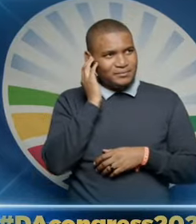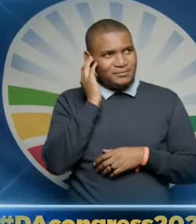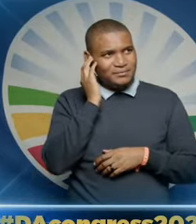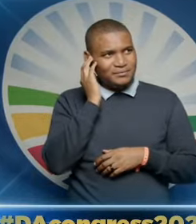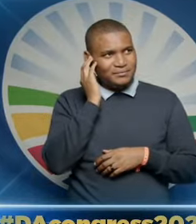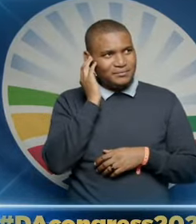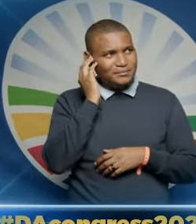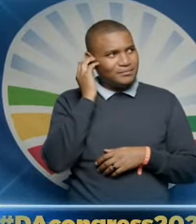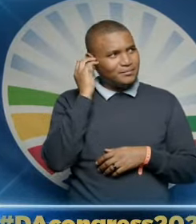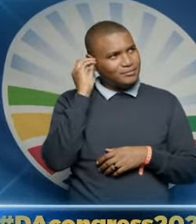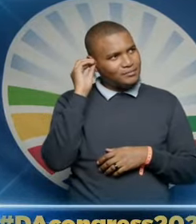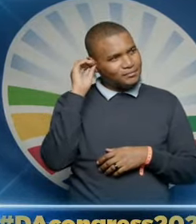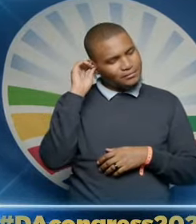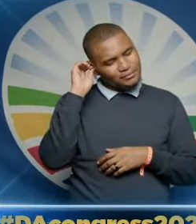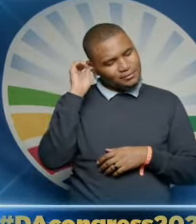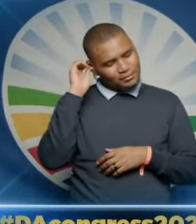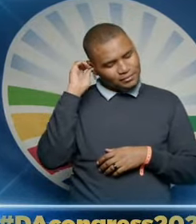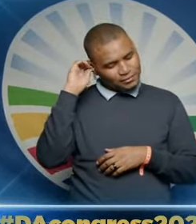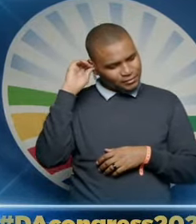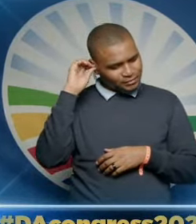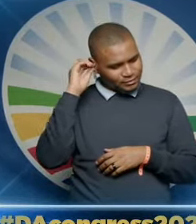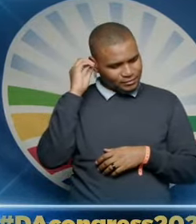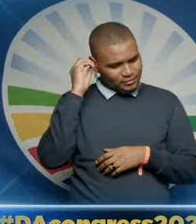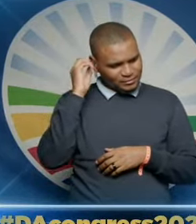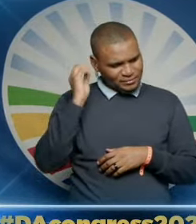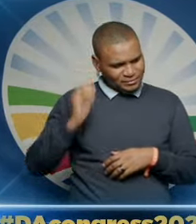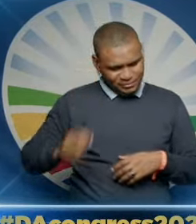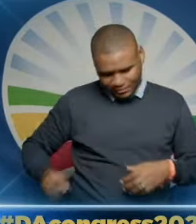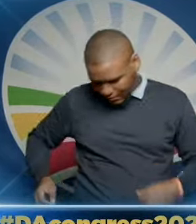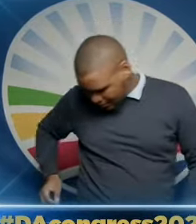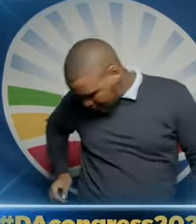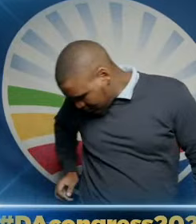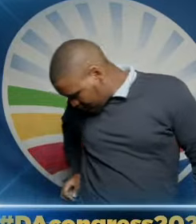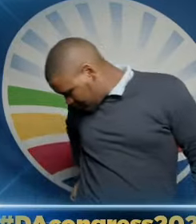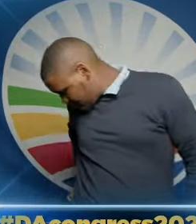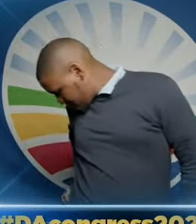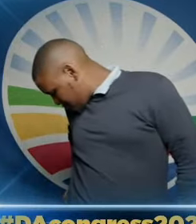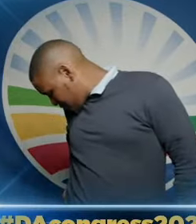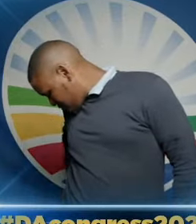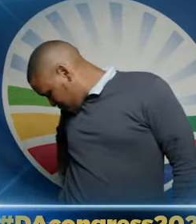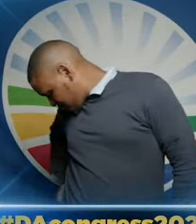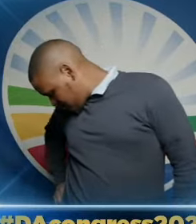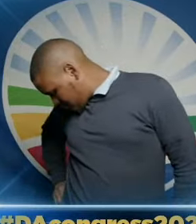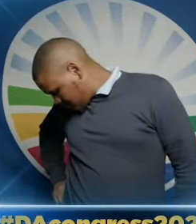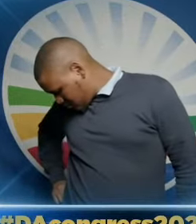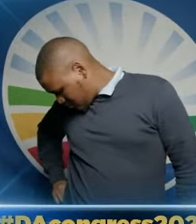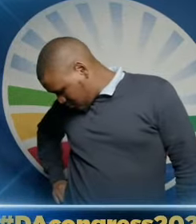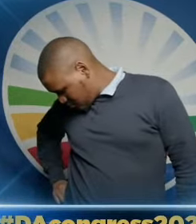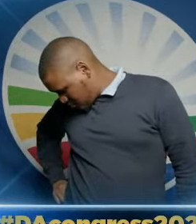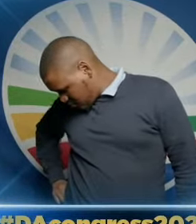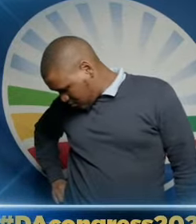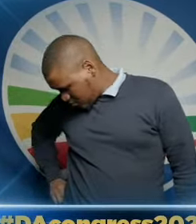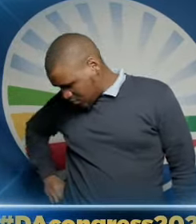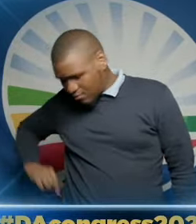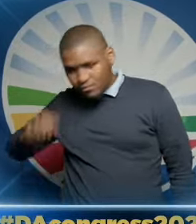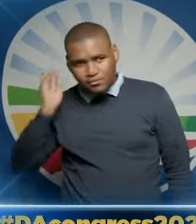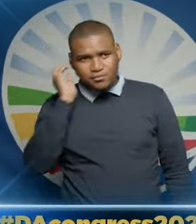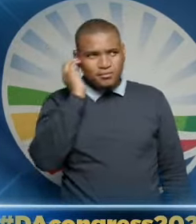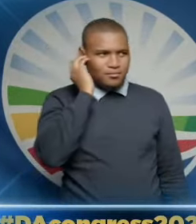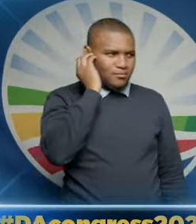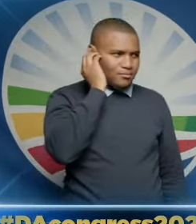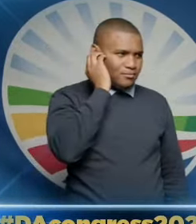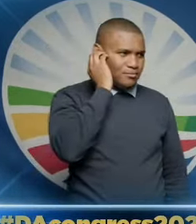machine battle ready as we move towards 2024. Matt, if I can stay with you, are you able to elaborate further why Congress is